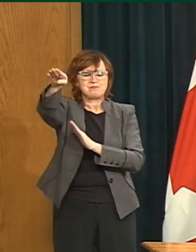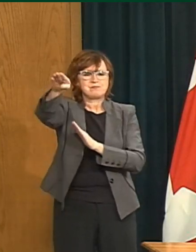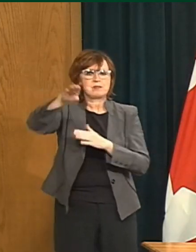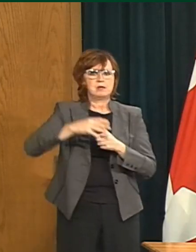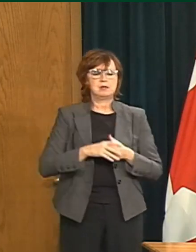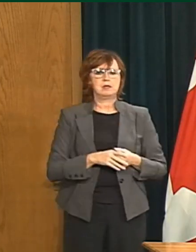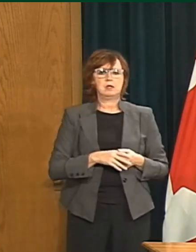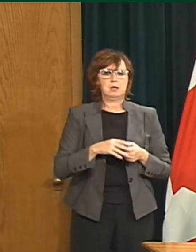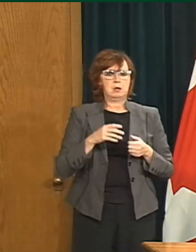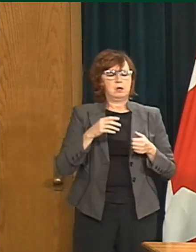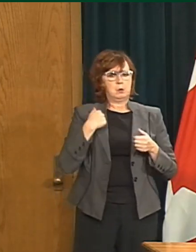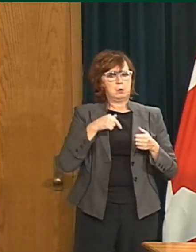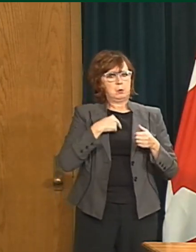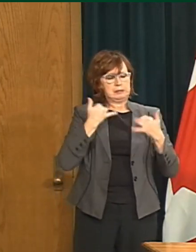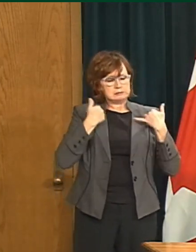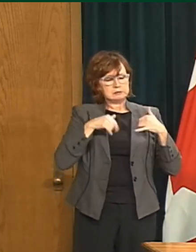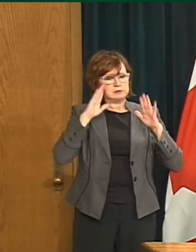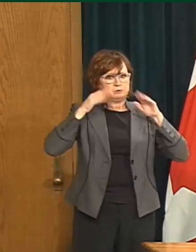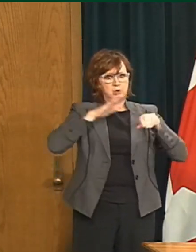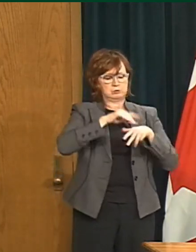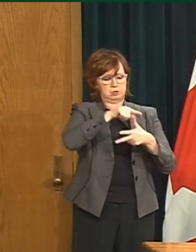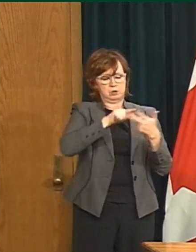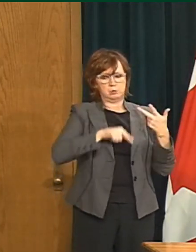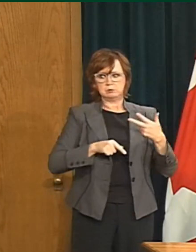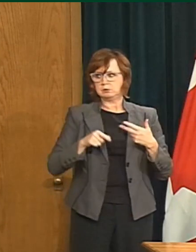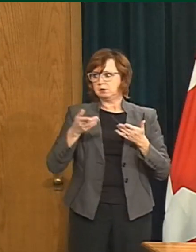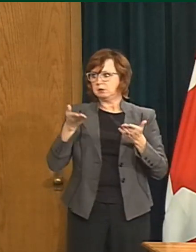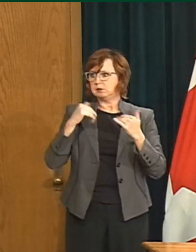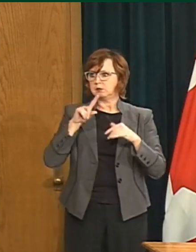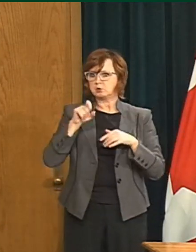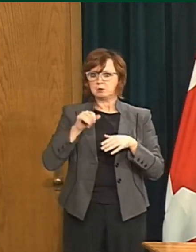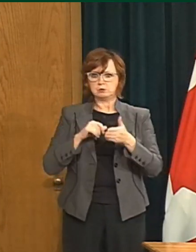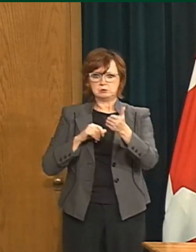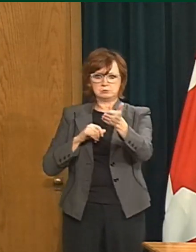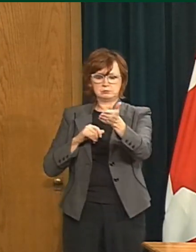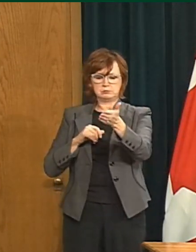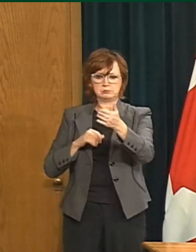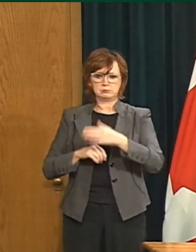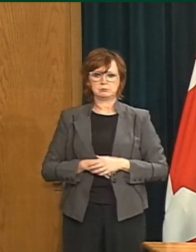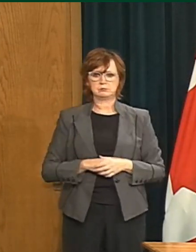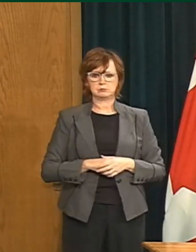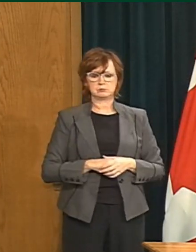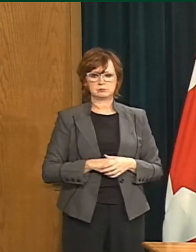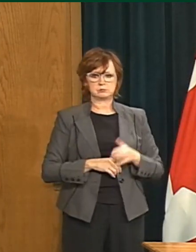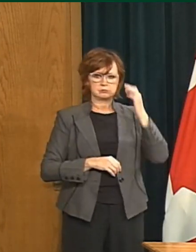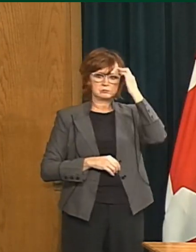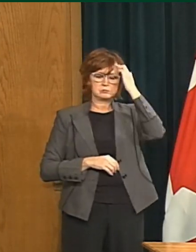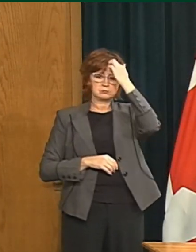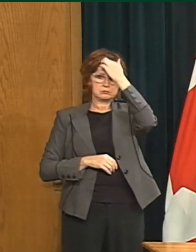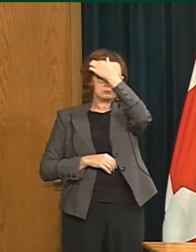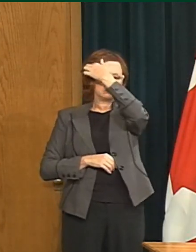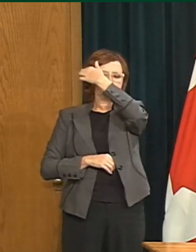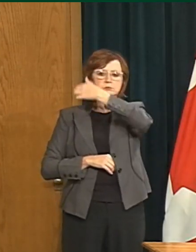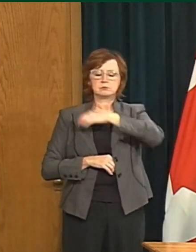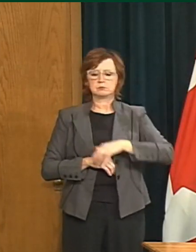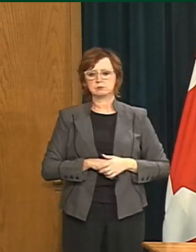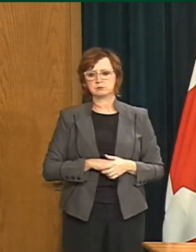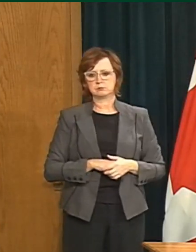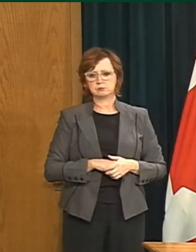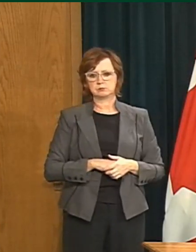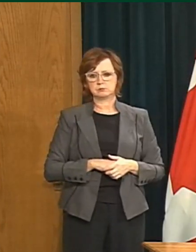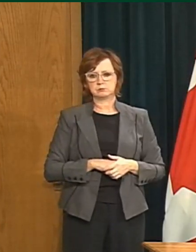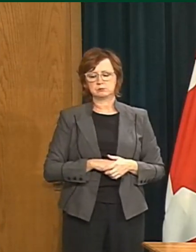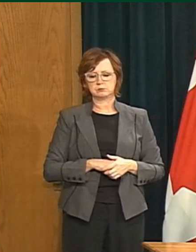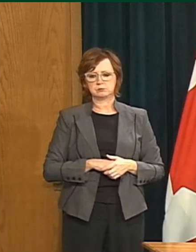to into the future. We'll take our next question from the floor. Steph? Mr. Premier, what will you need to see for you